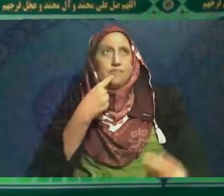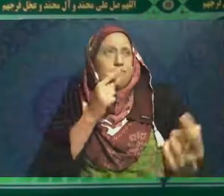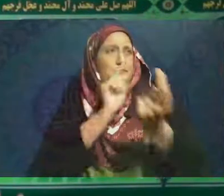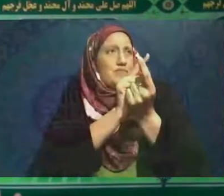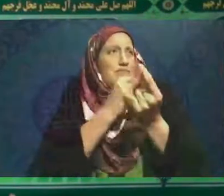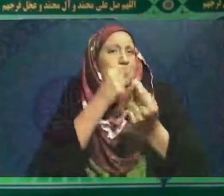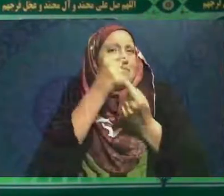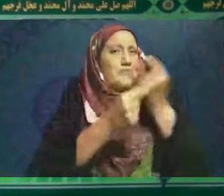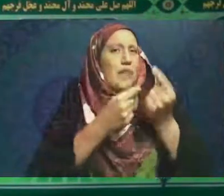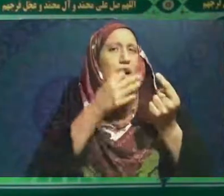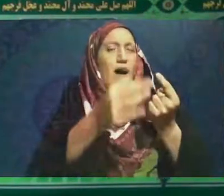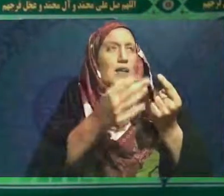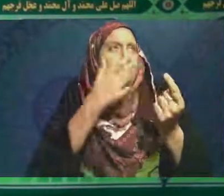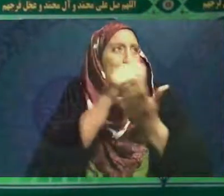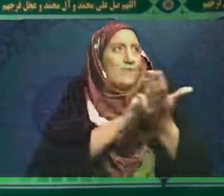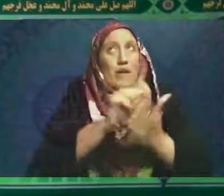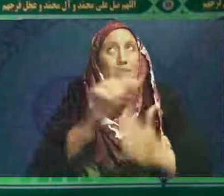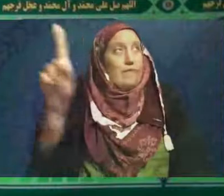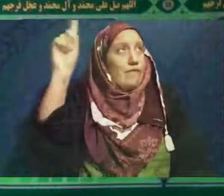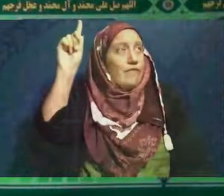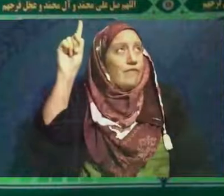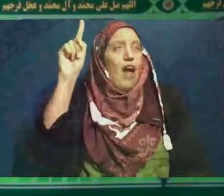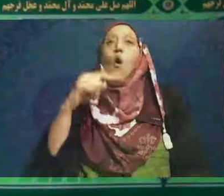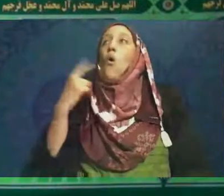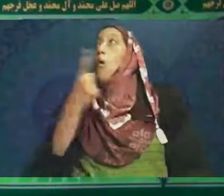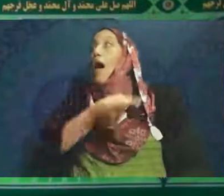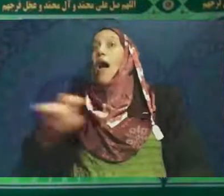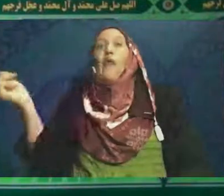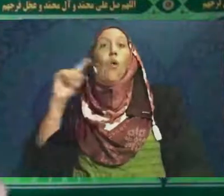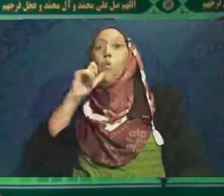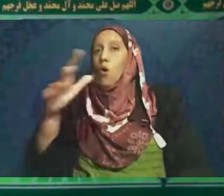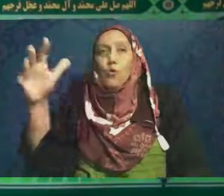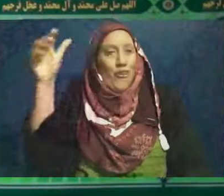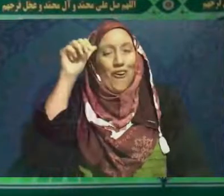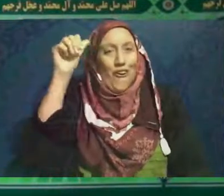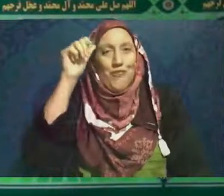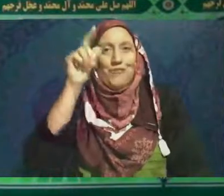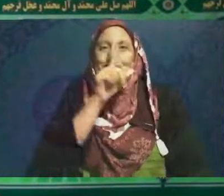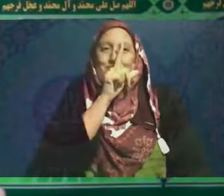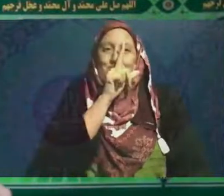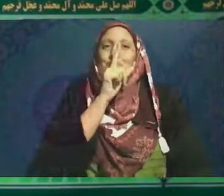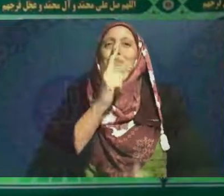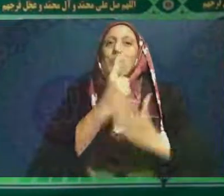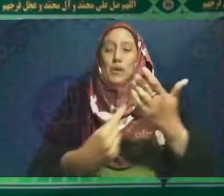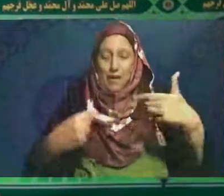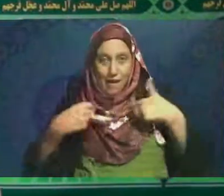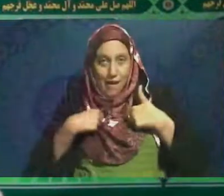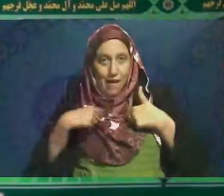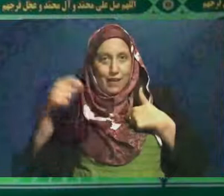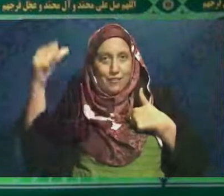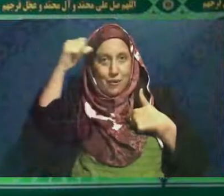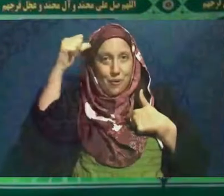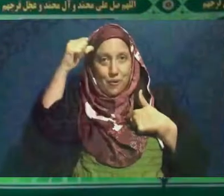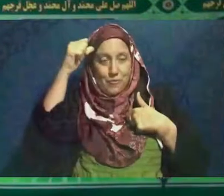who they intercede for because they have been briefed. It's just the minister has appointed a delegate and the delegate